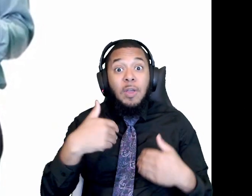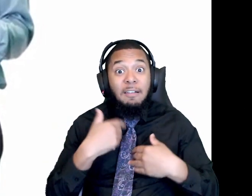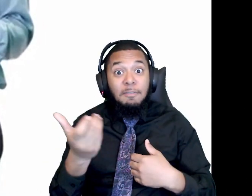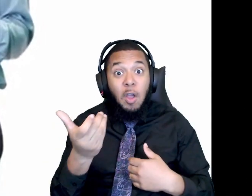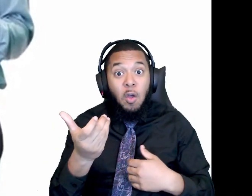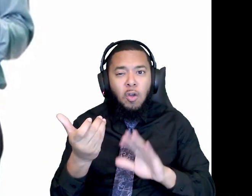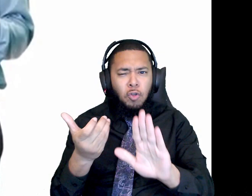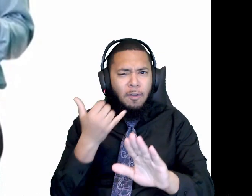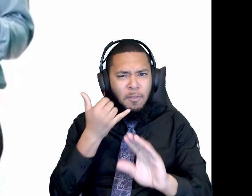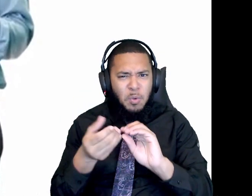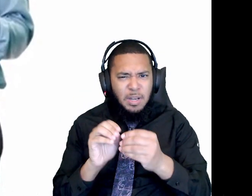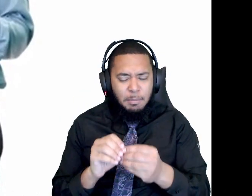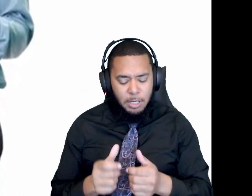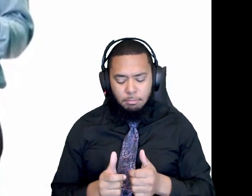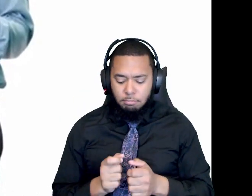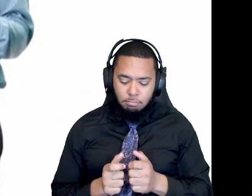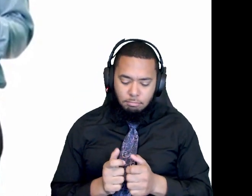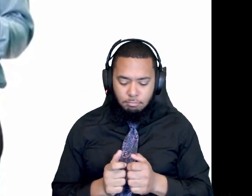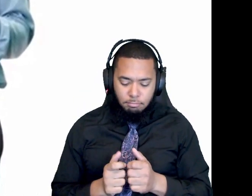here.